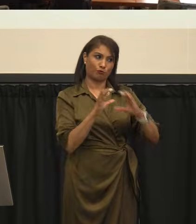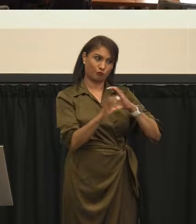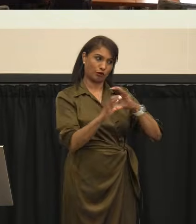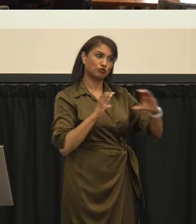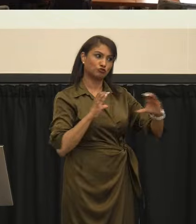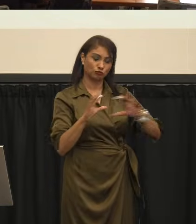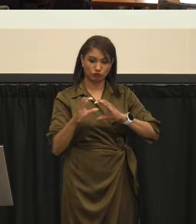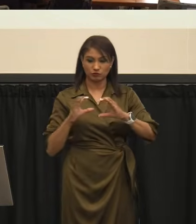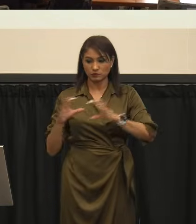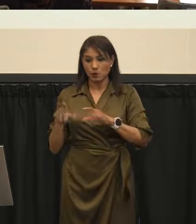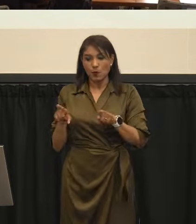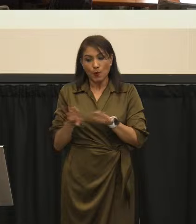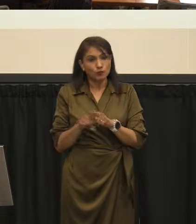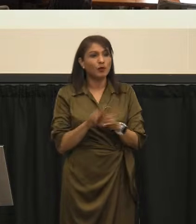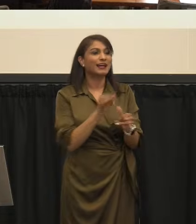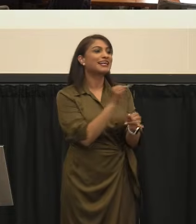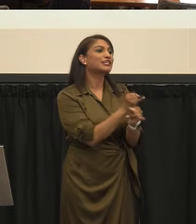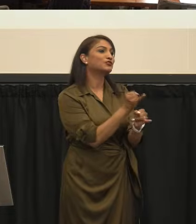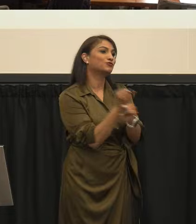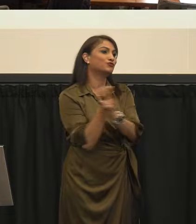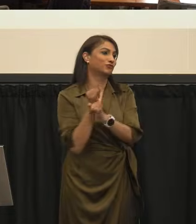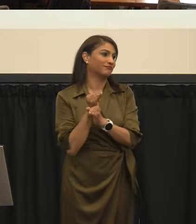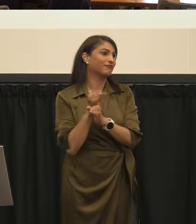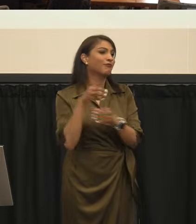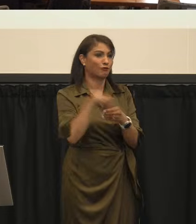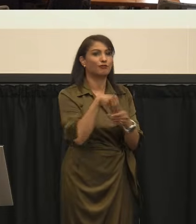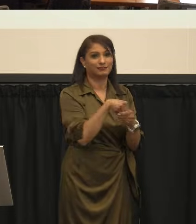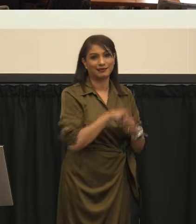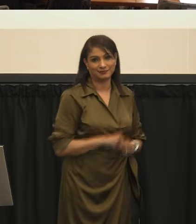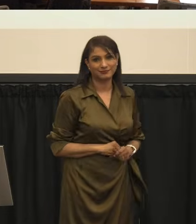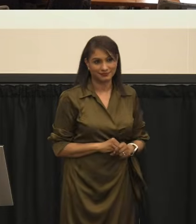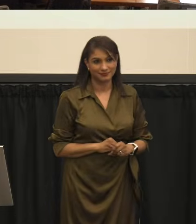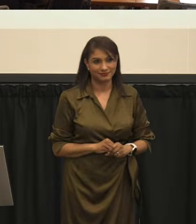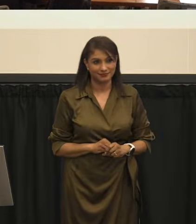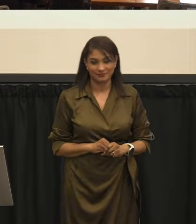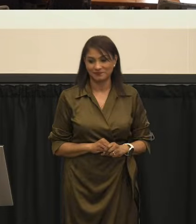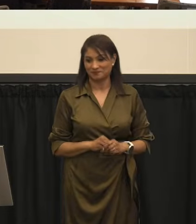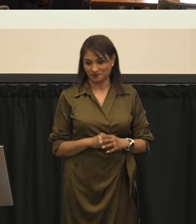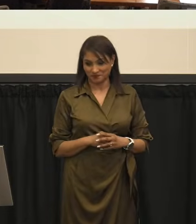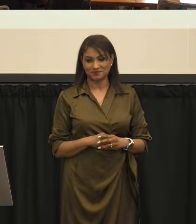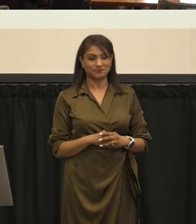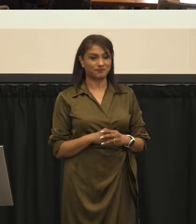professional communication, and also in the institutional context.